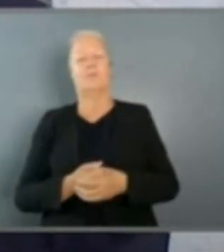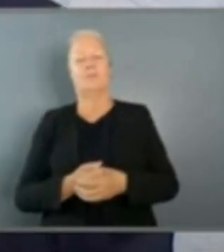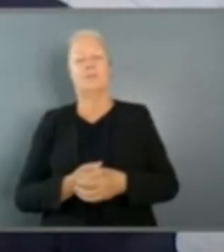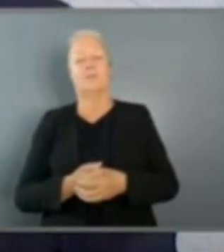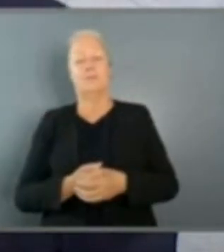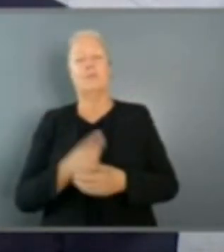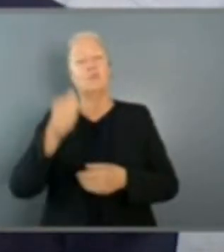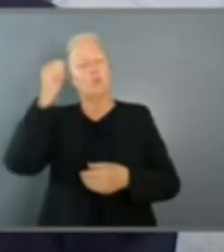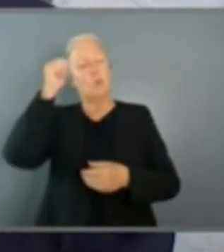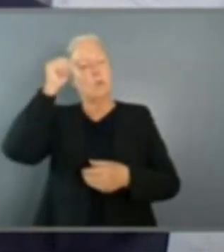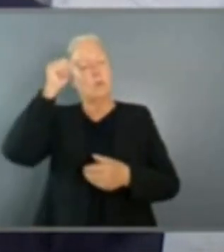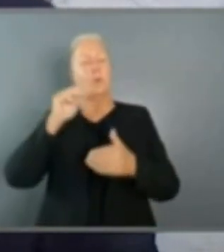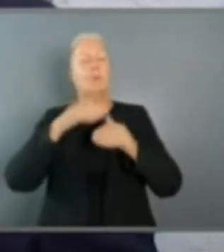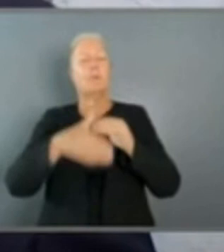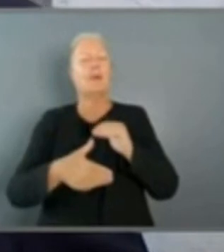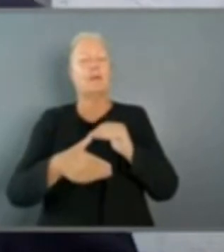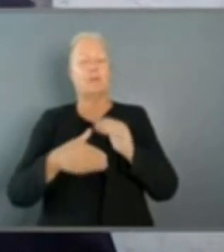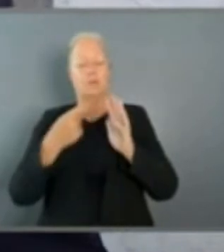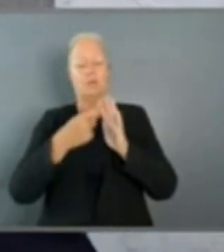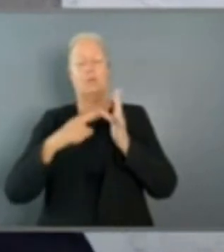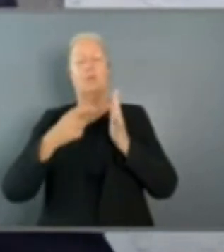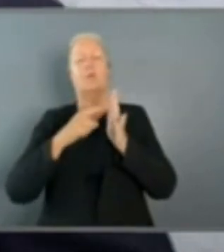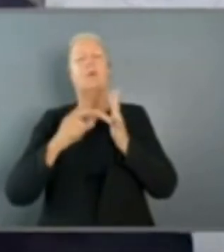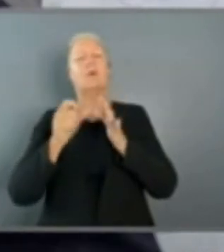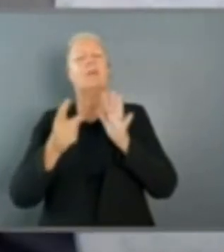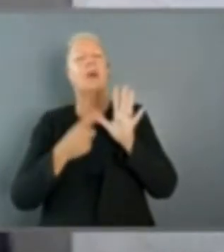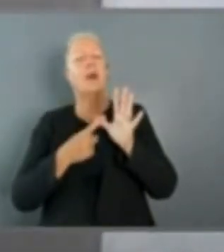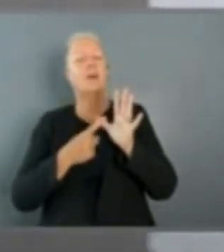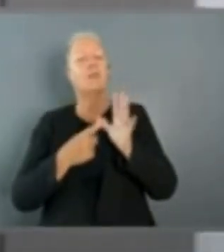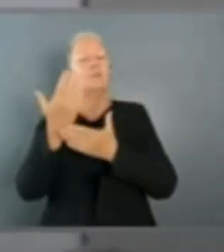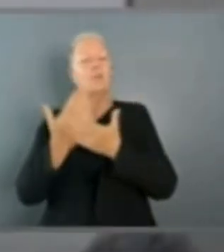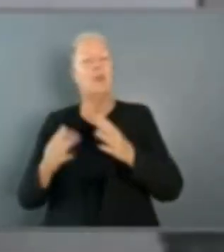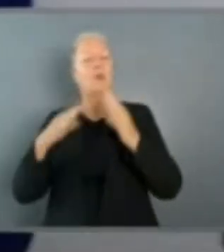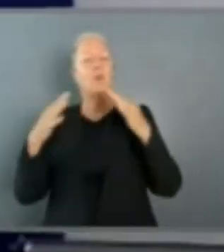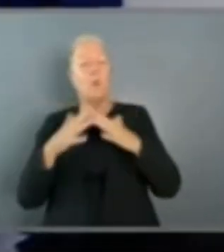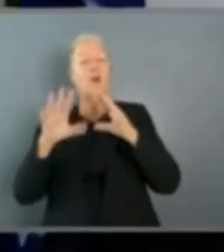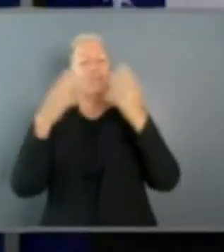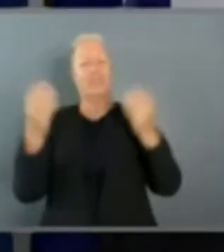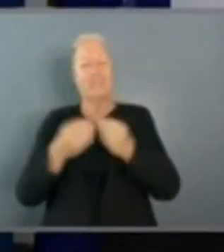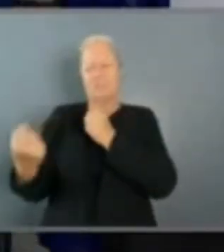story. They were there for us. We will be there for them. Thank you all very much.